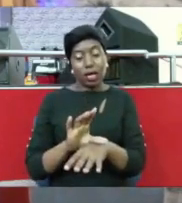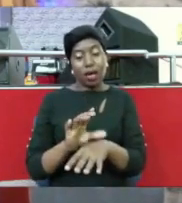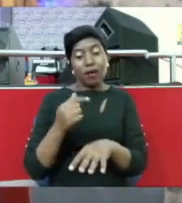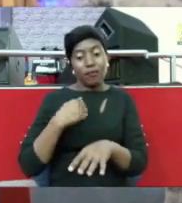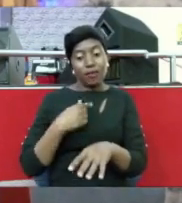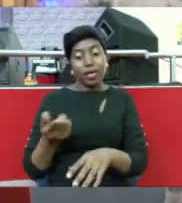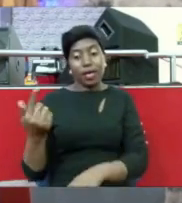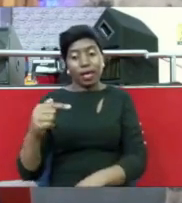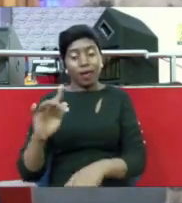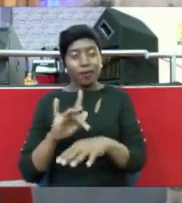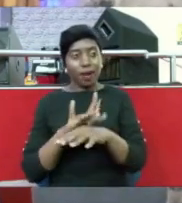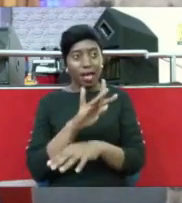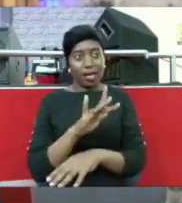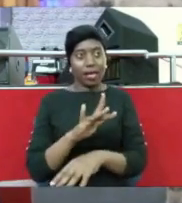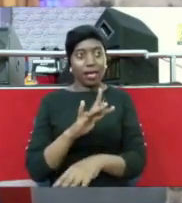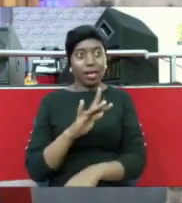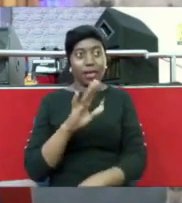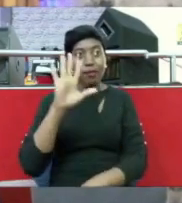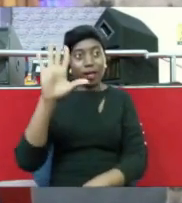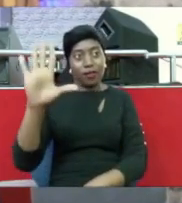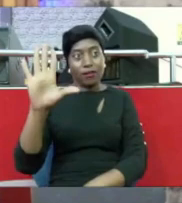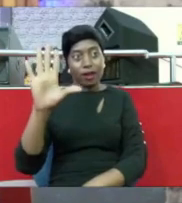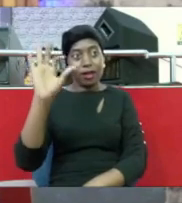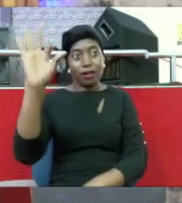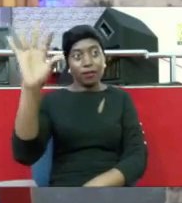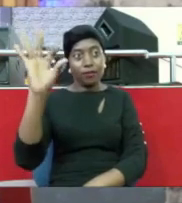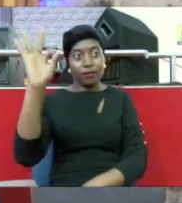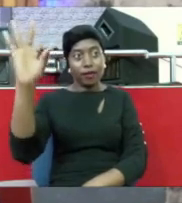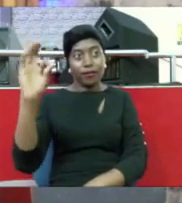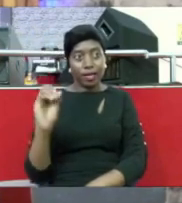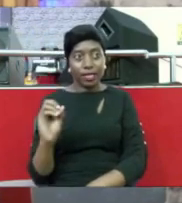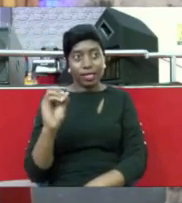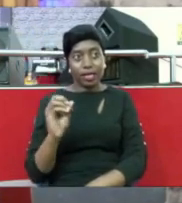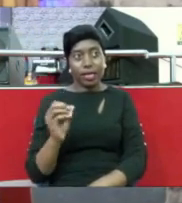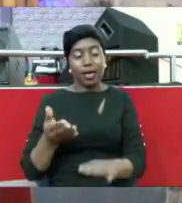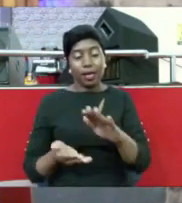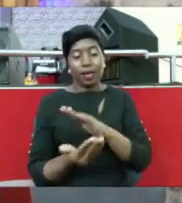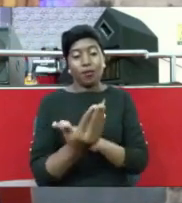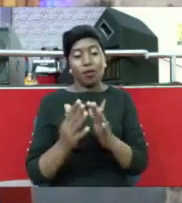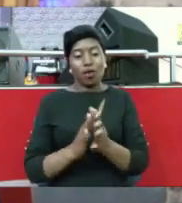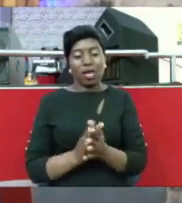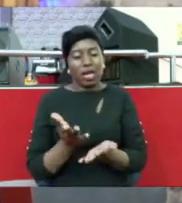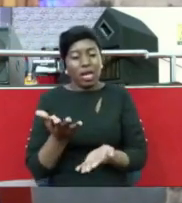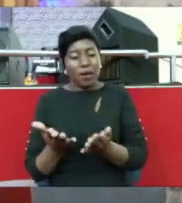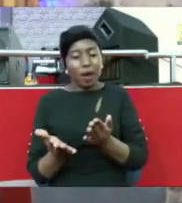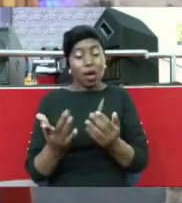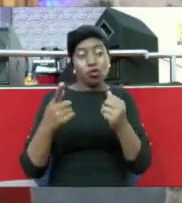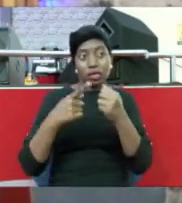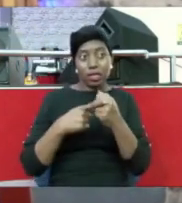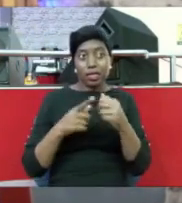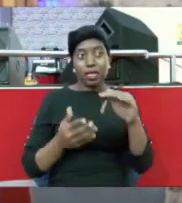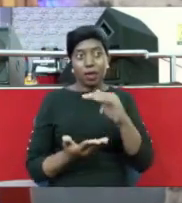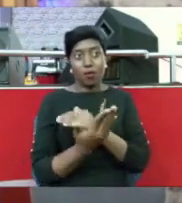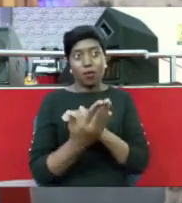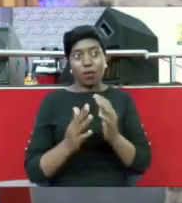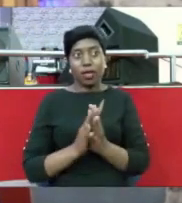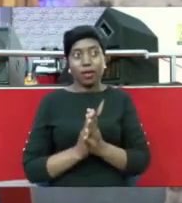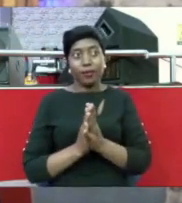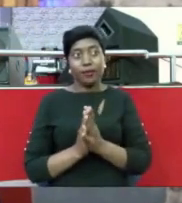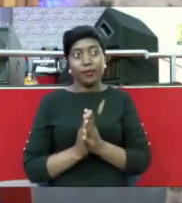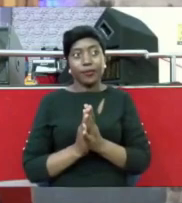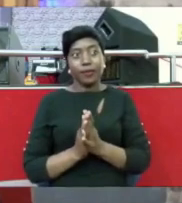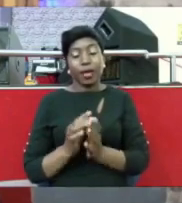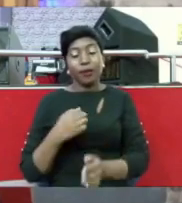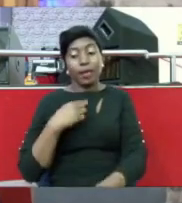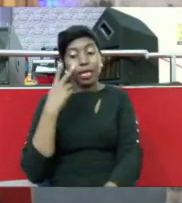5:30. Nilikuwa hapa saa 11 asubuhi. So around 6:00. Pale saa 12. I saw